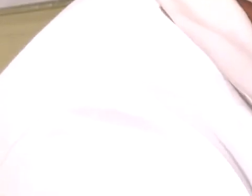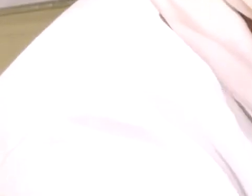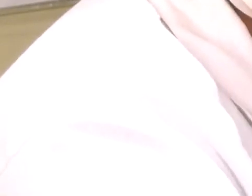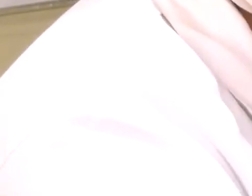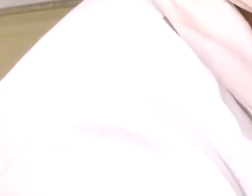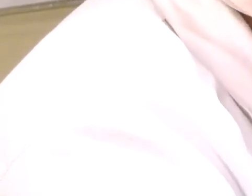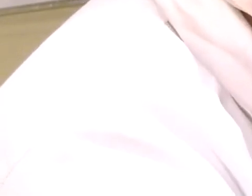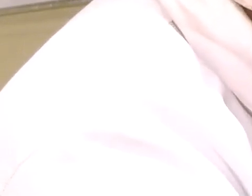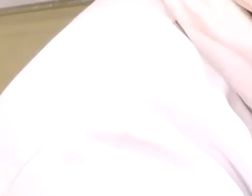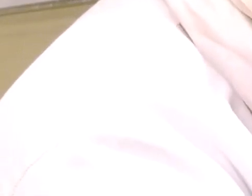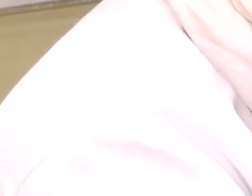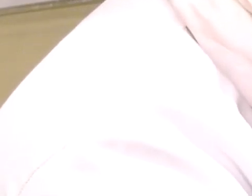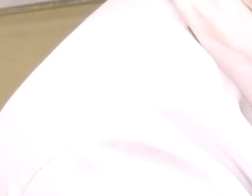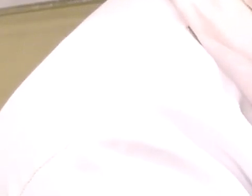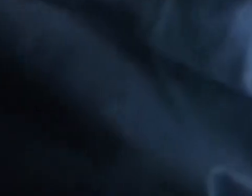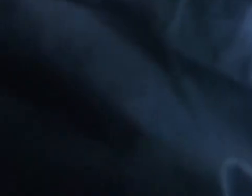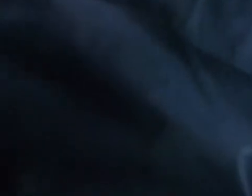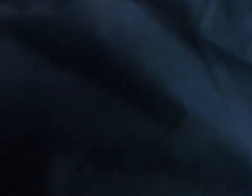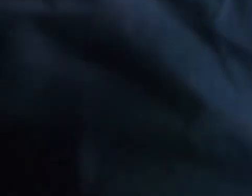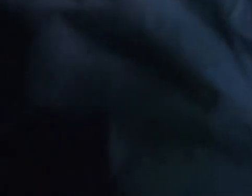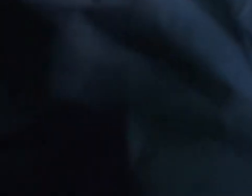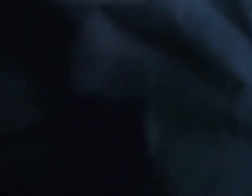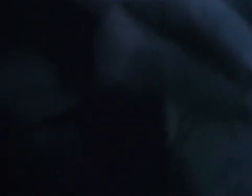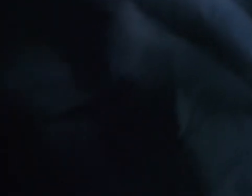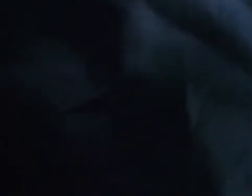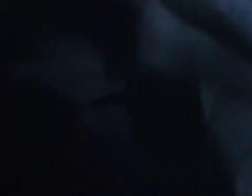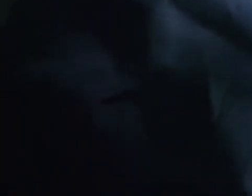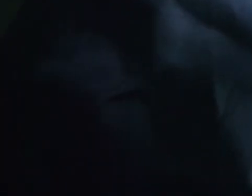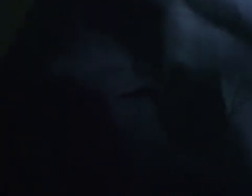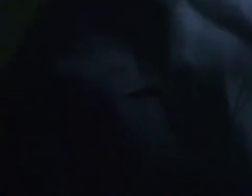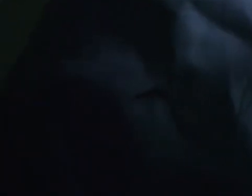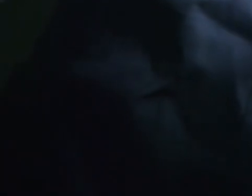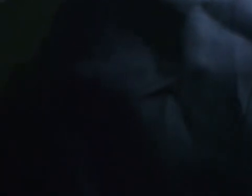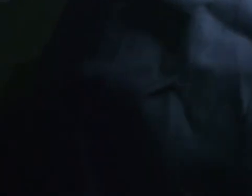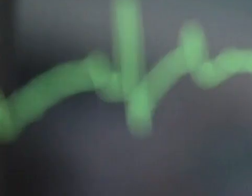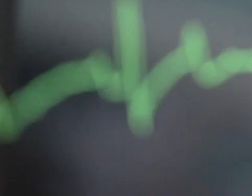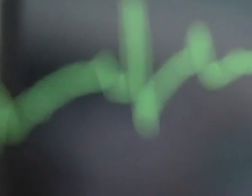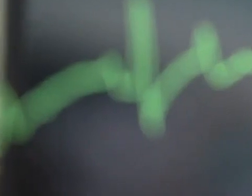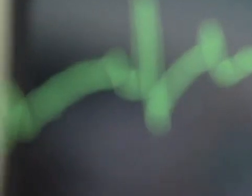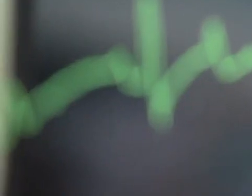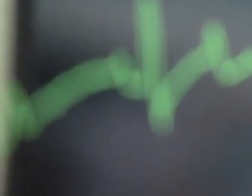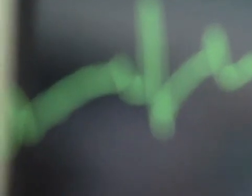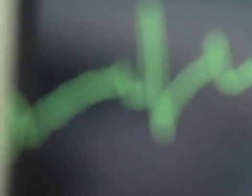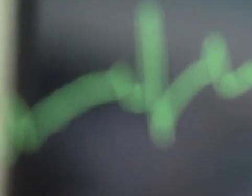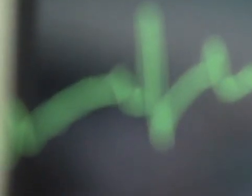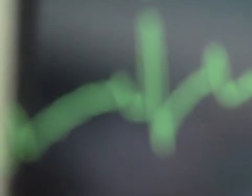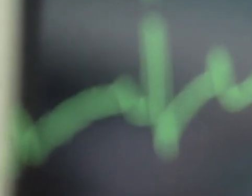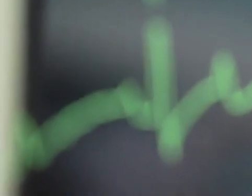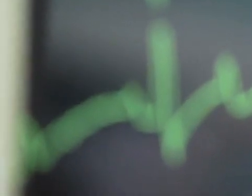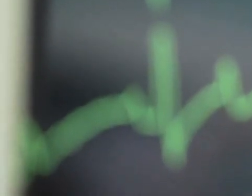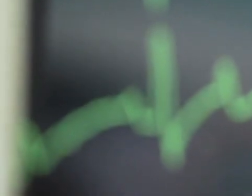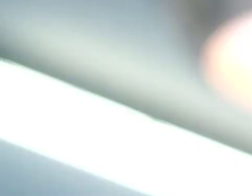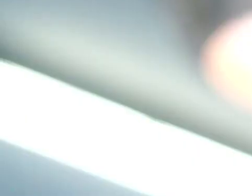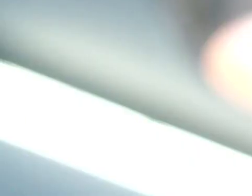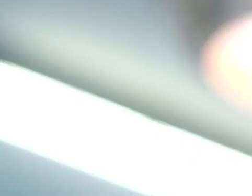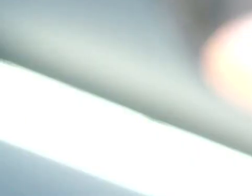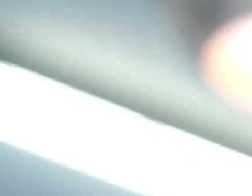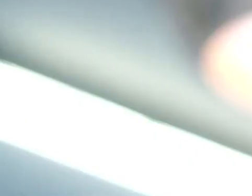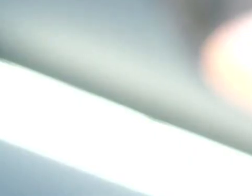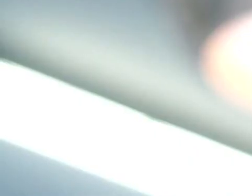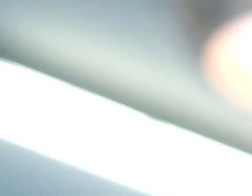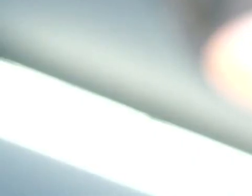to help oversee the clinical trial. They decided to go ahead with the procedure. But after the procedure, when it was time to bring Chris out